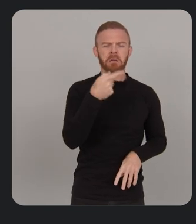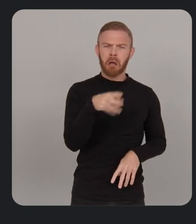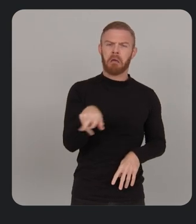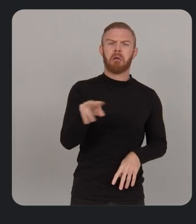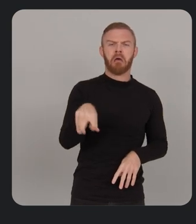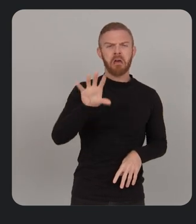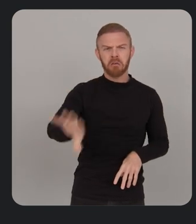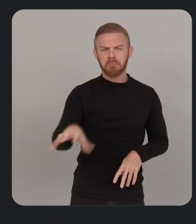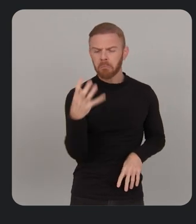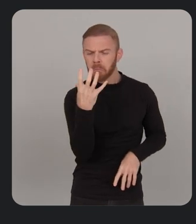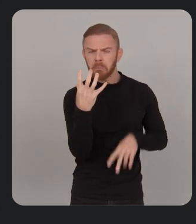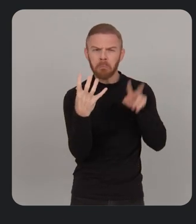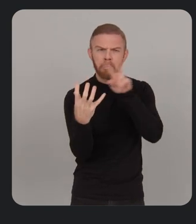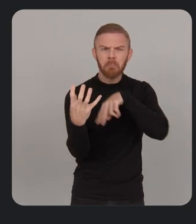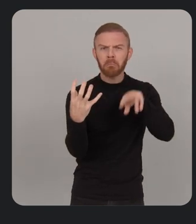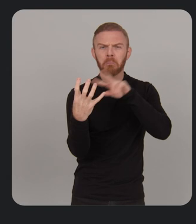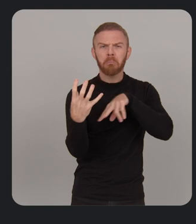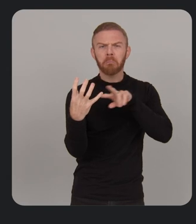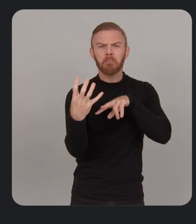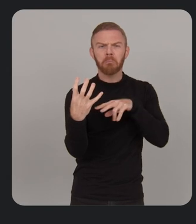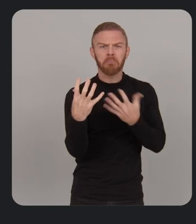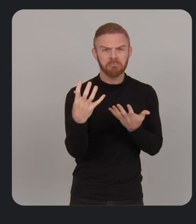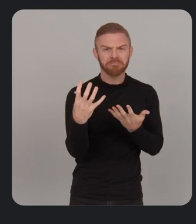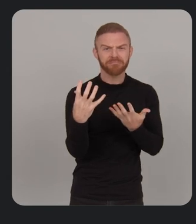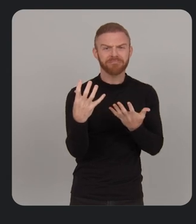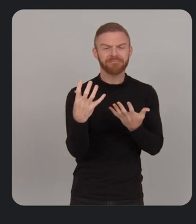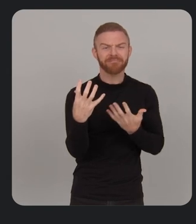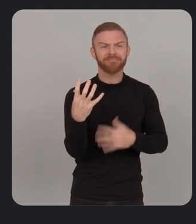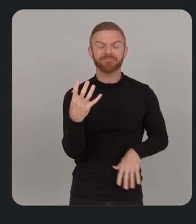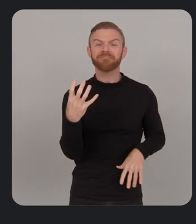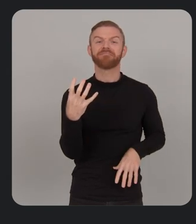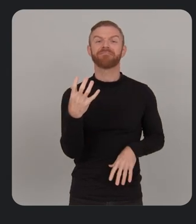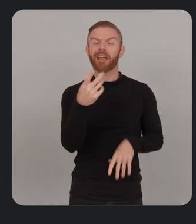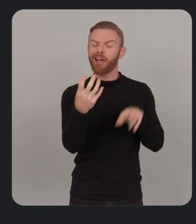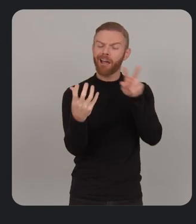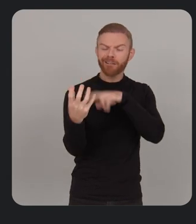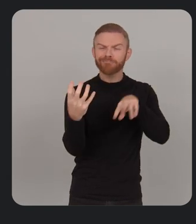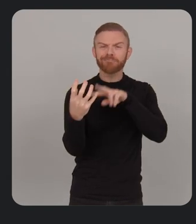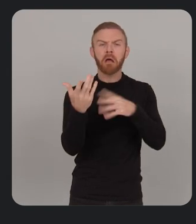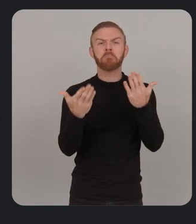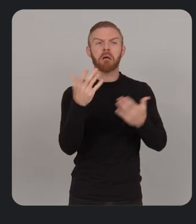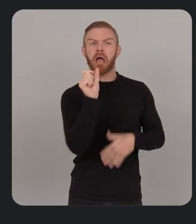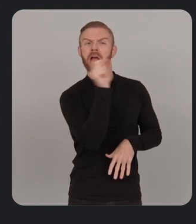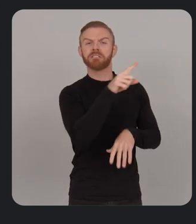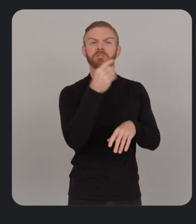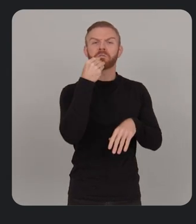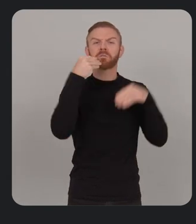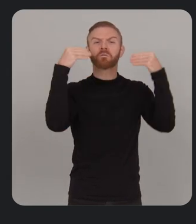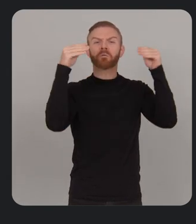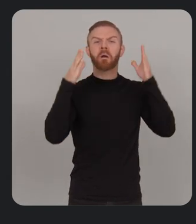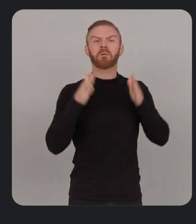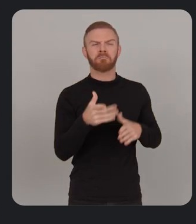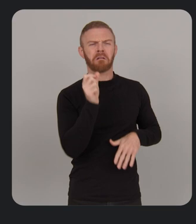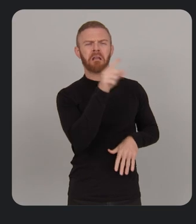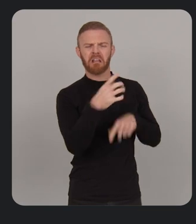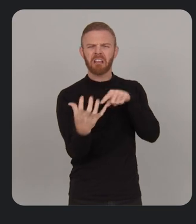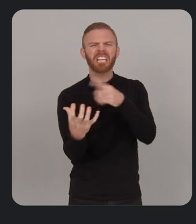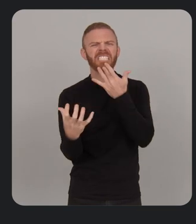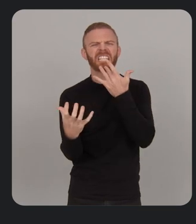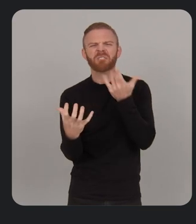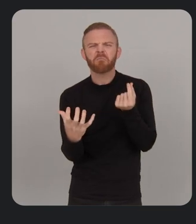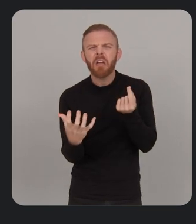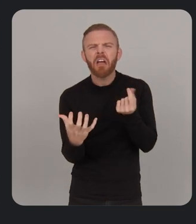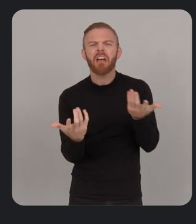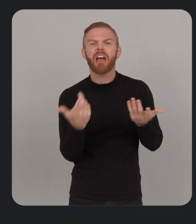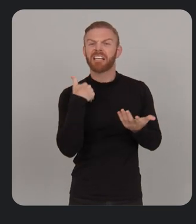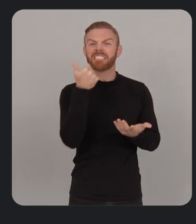Intrigued, you might pick it up and take a closer look. And as you check out, you might ask the grocer how it tastes